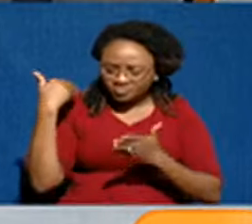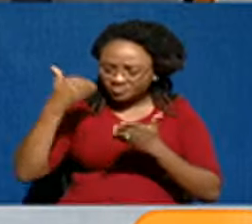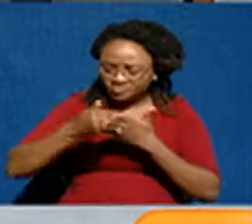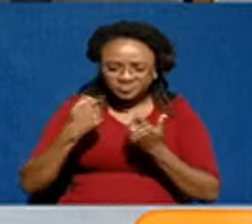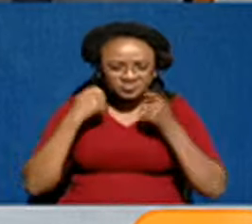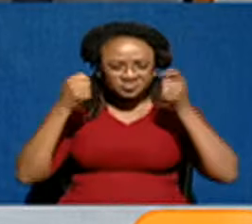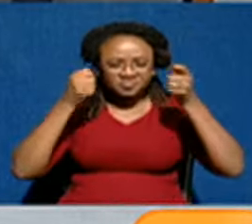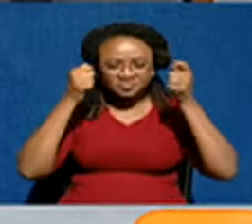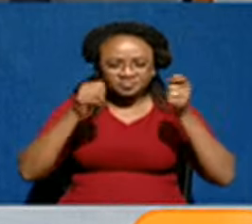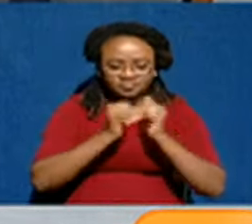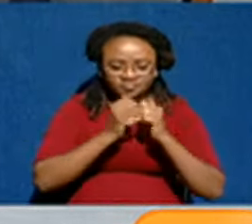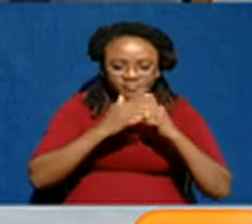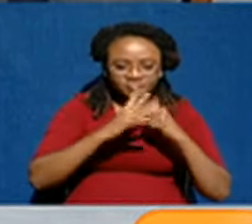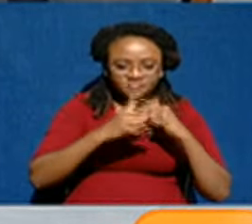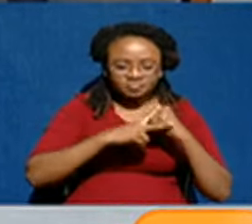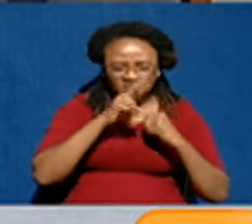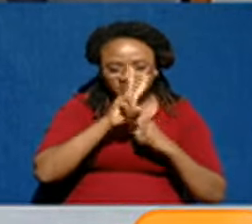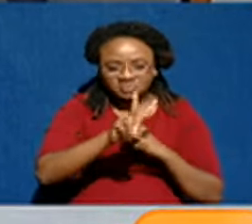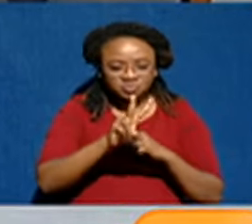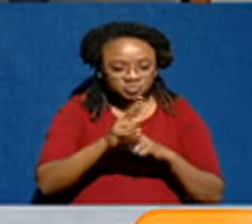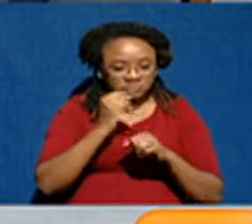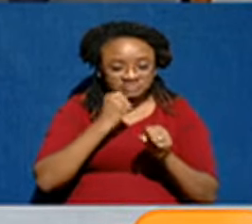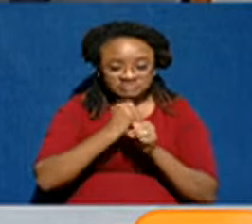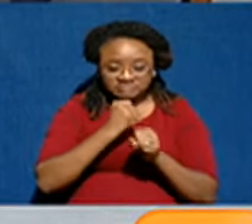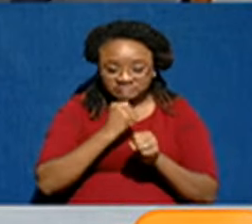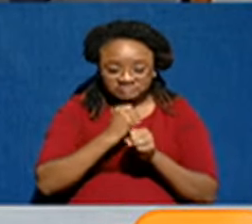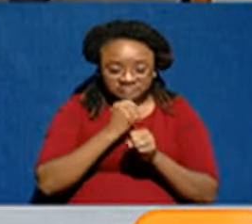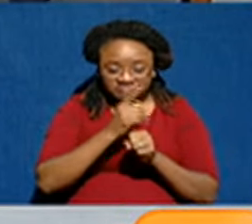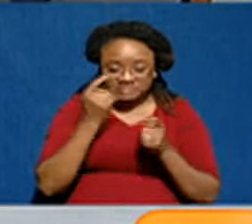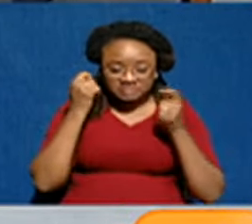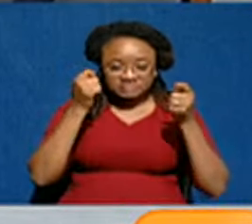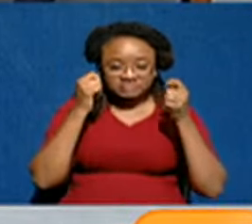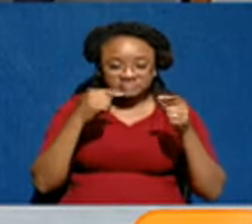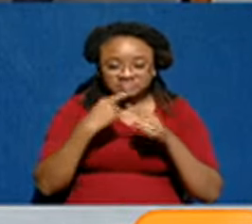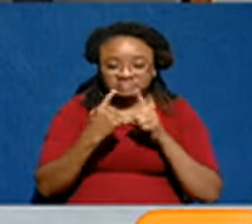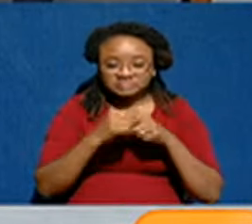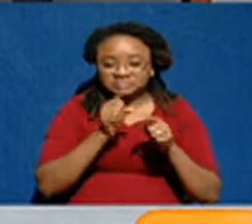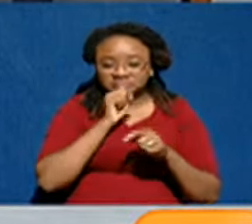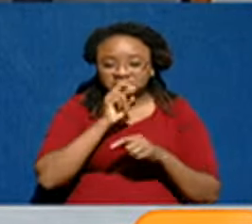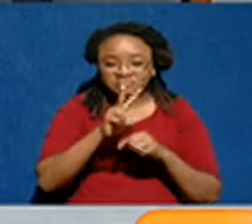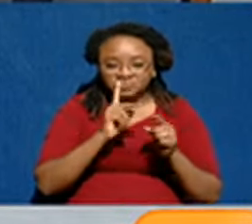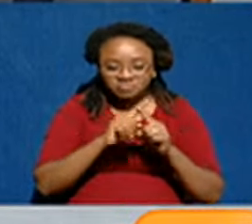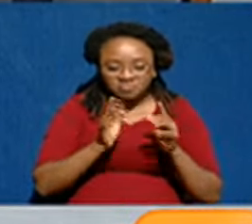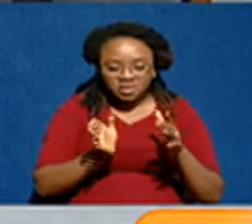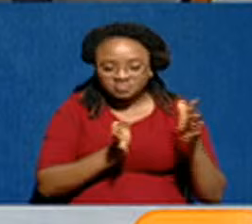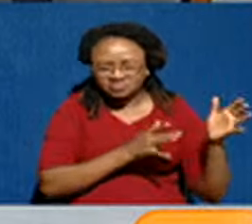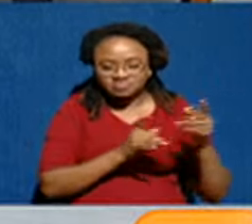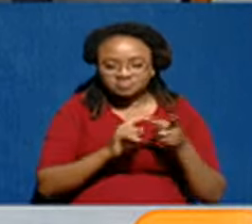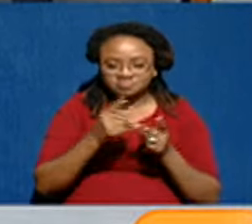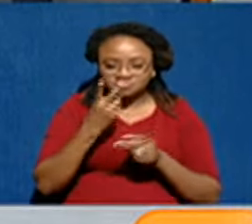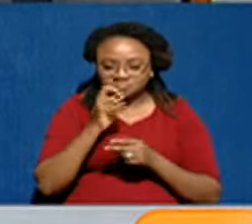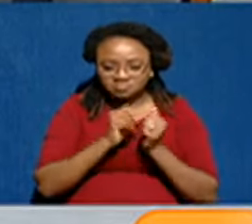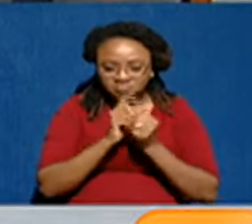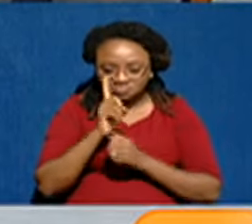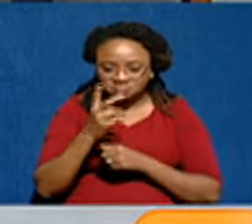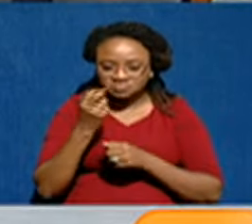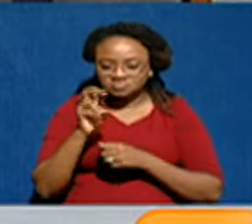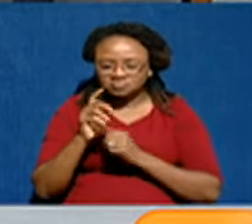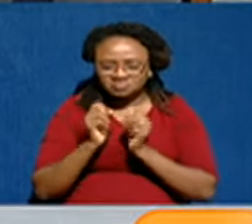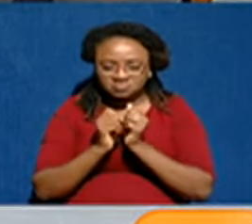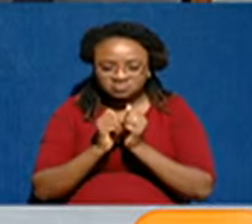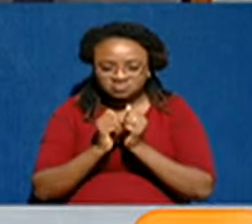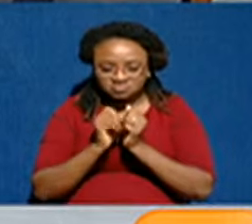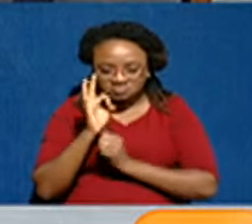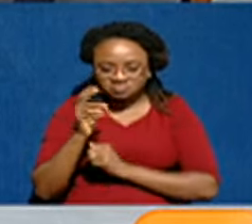you mentioned 1972. I didn't even know that was 50 years ago. But the latest ones this century was around, there's 2011, 2013,